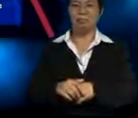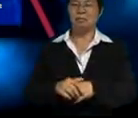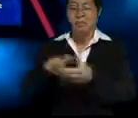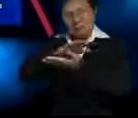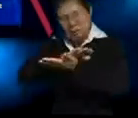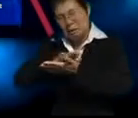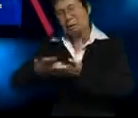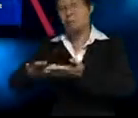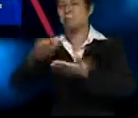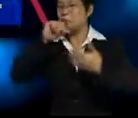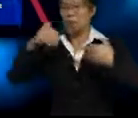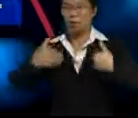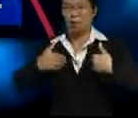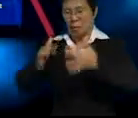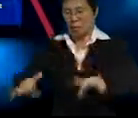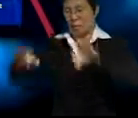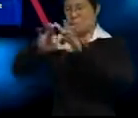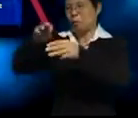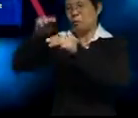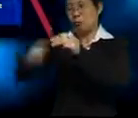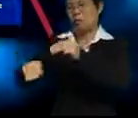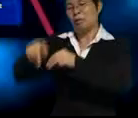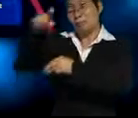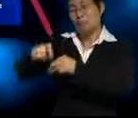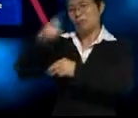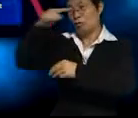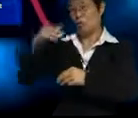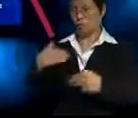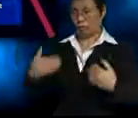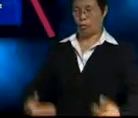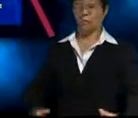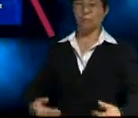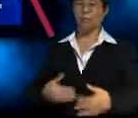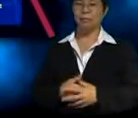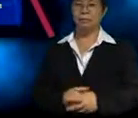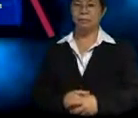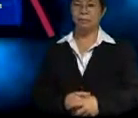but it does not have important minerals that is much needed by our body.